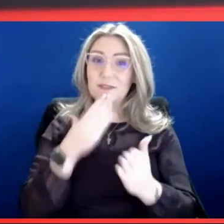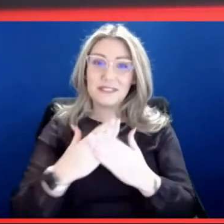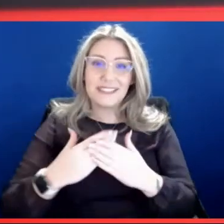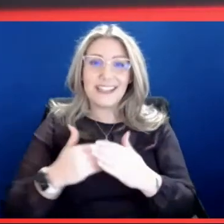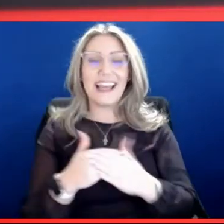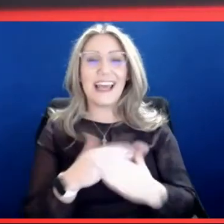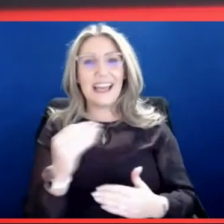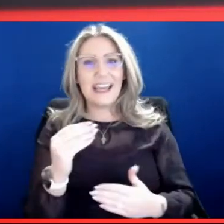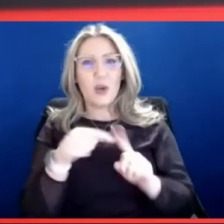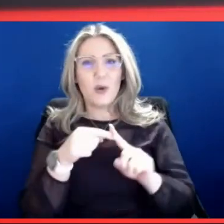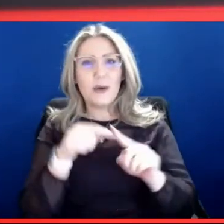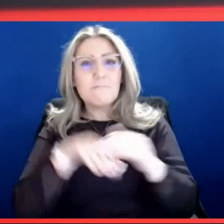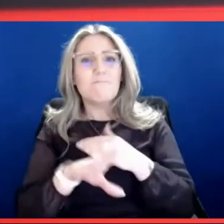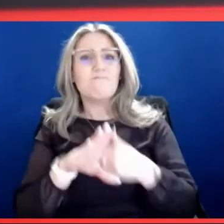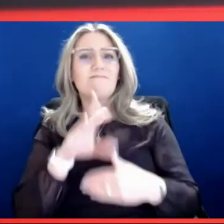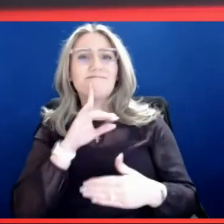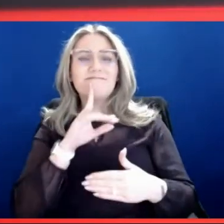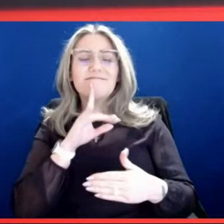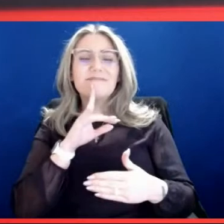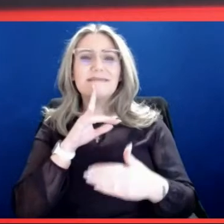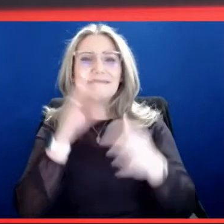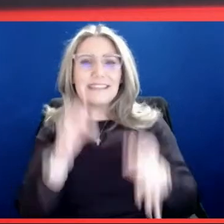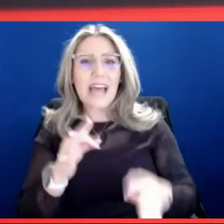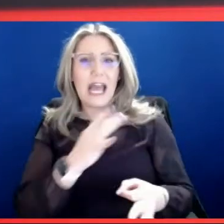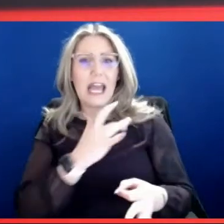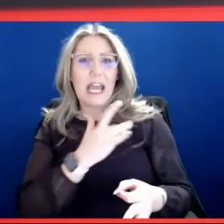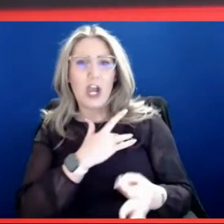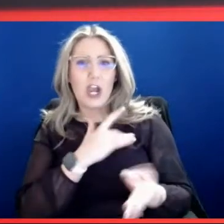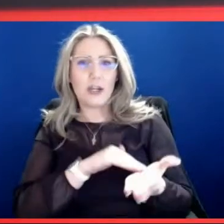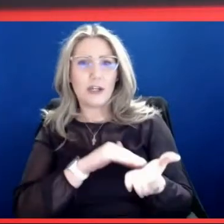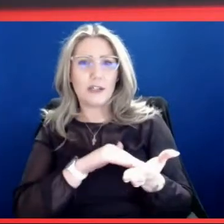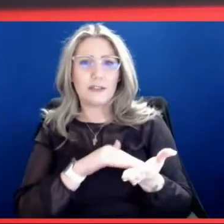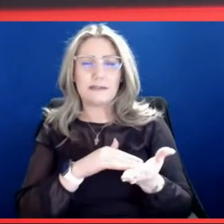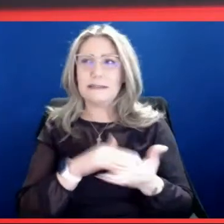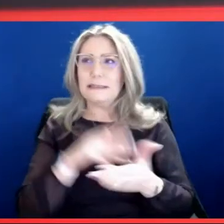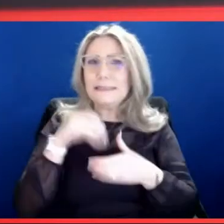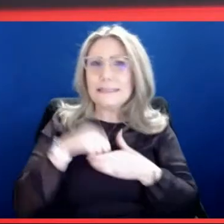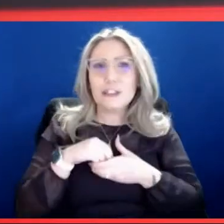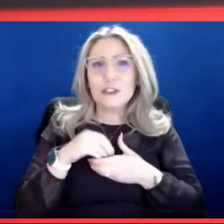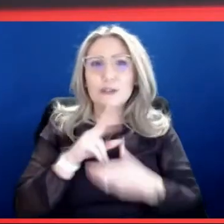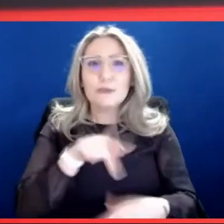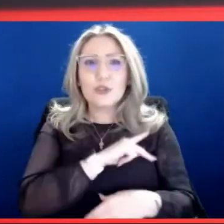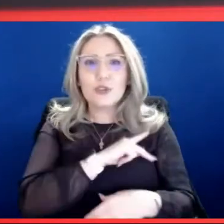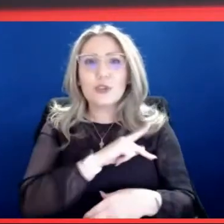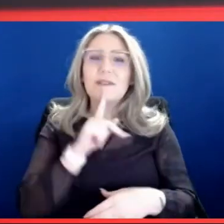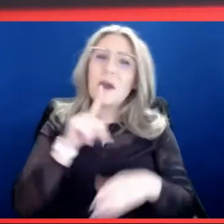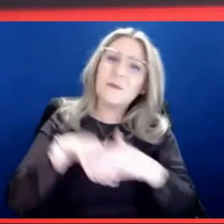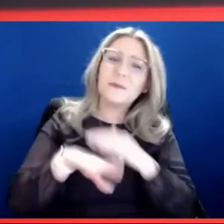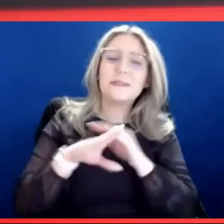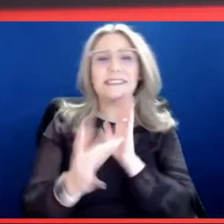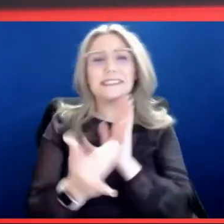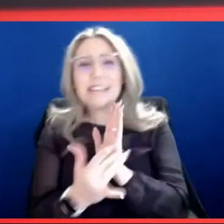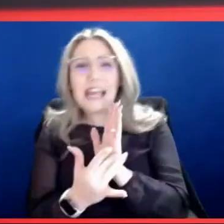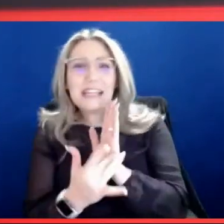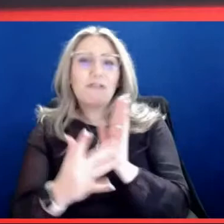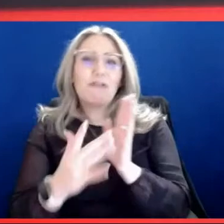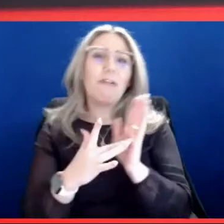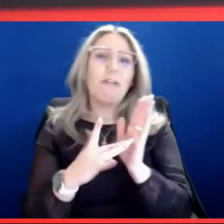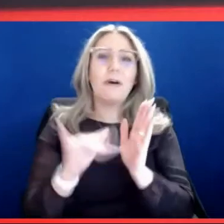didn't realize, the interpersonal stuff. I went in for the technical, the ICU, the angioplasty, and stuff like that. And it just